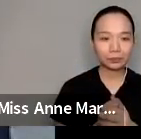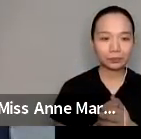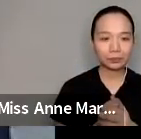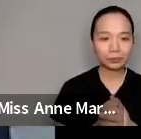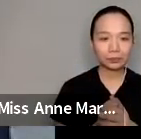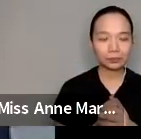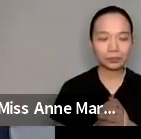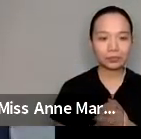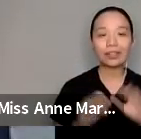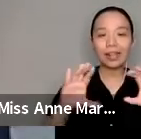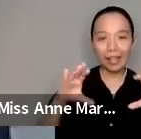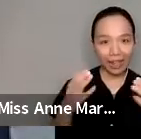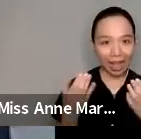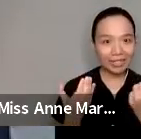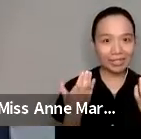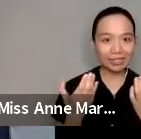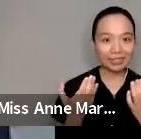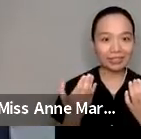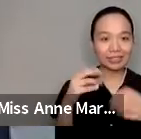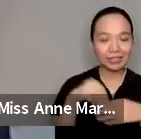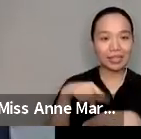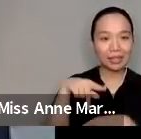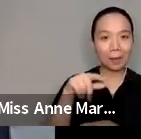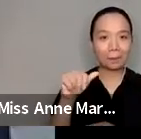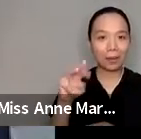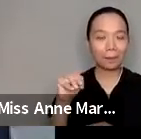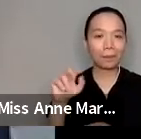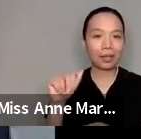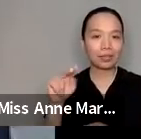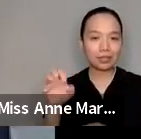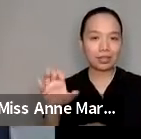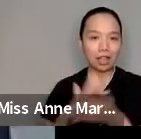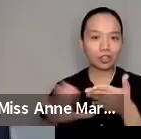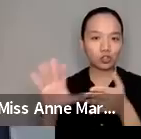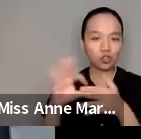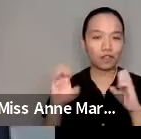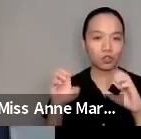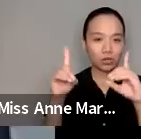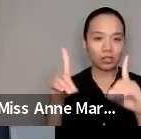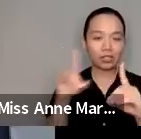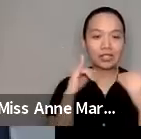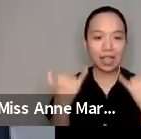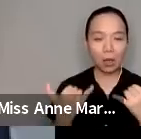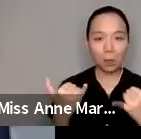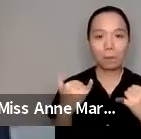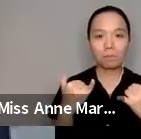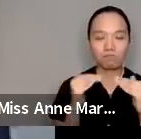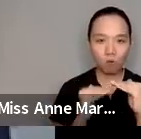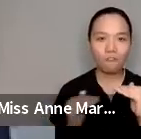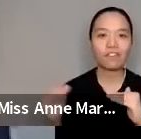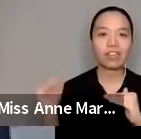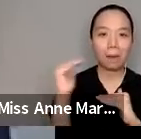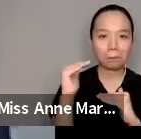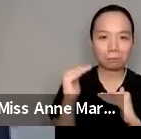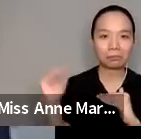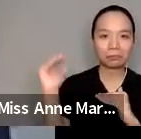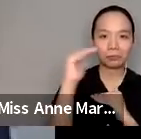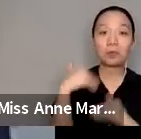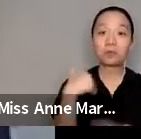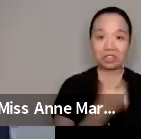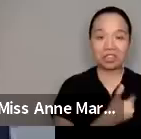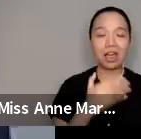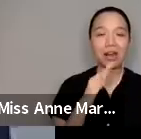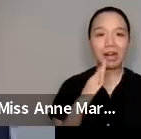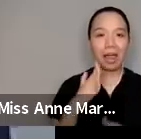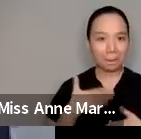The classes in Pamanithalino College of Education now is moving up. We are happy for